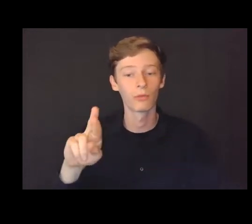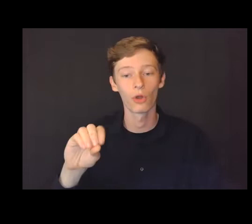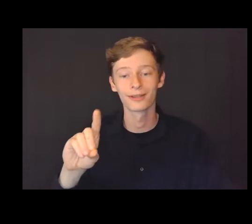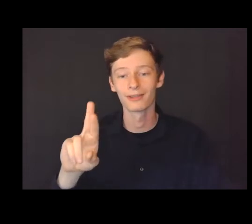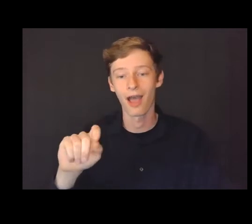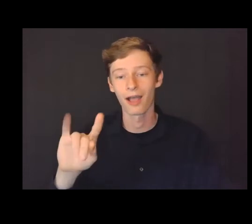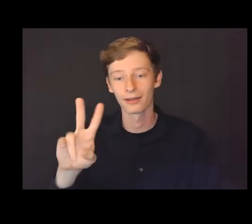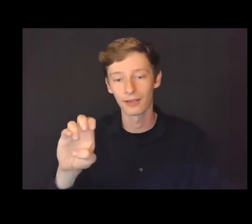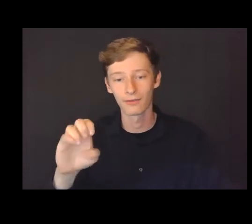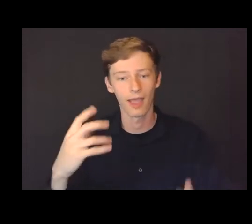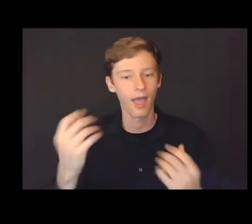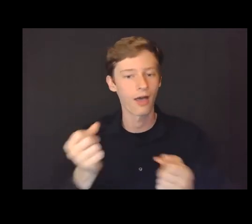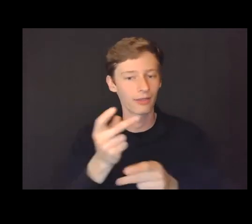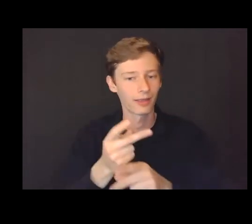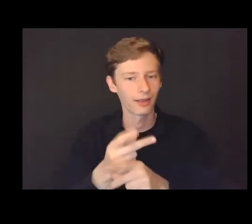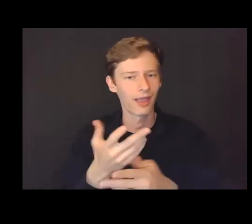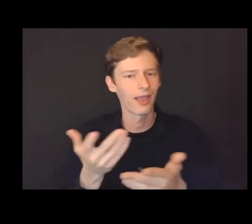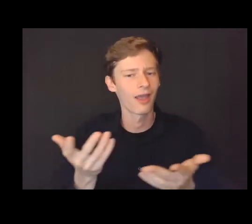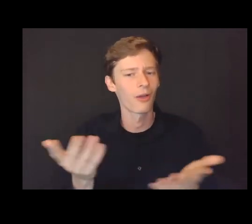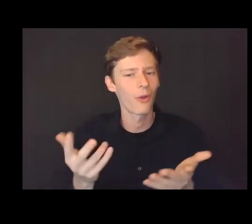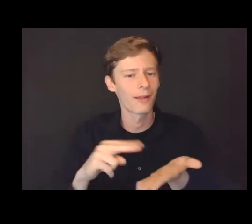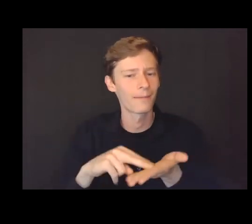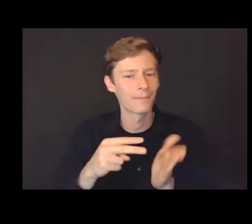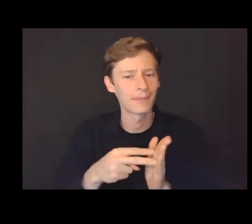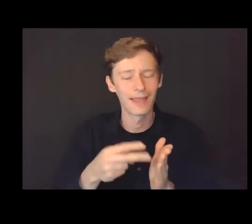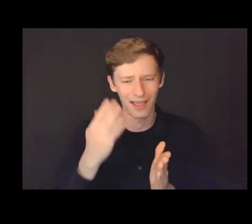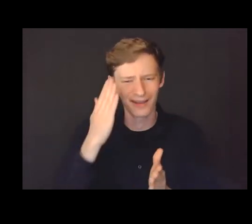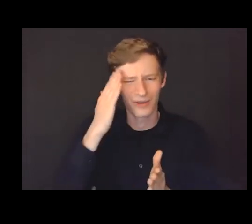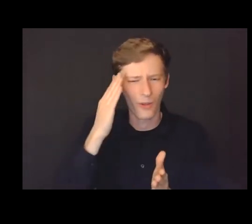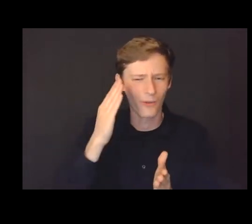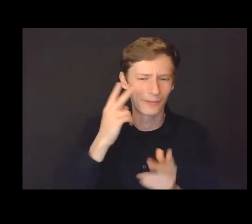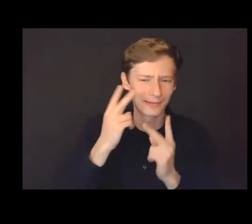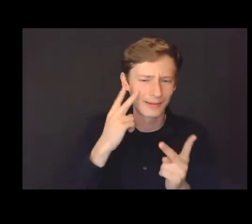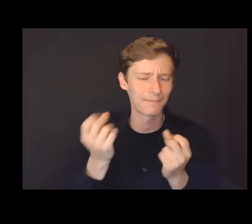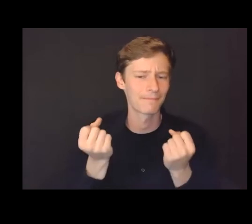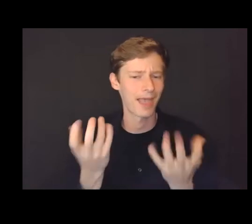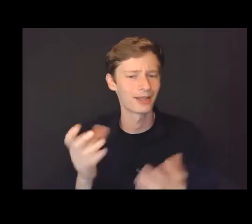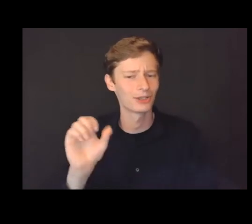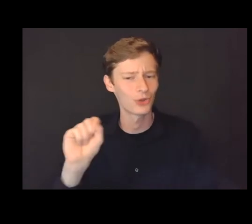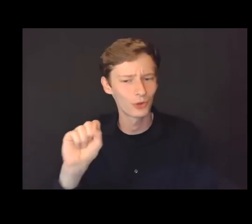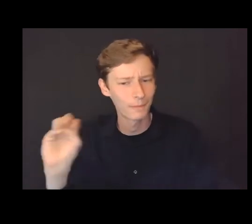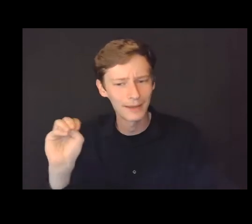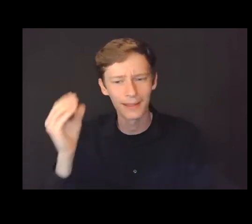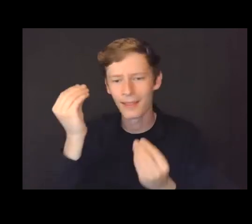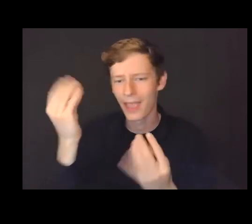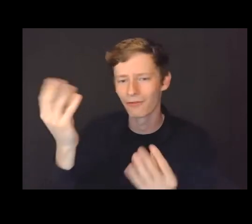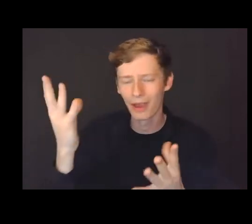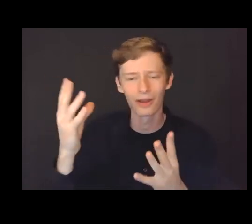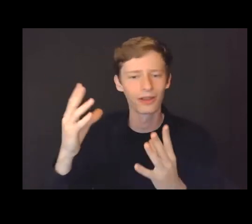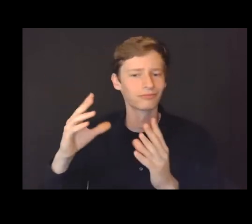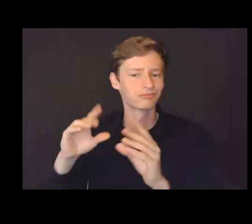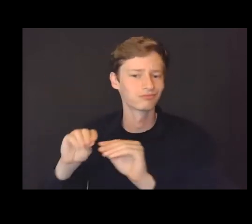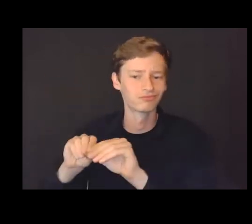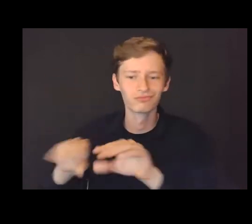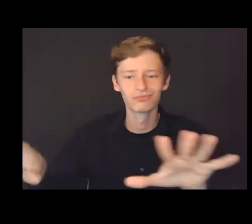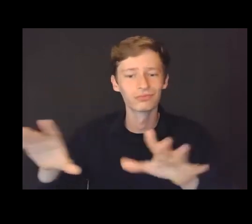what are abortion funds? I know we've seen a lot of social media and information going out about supporting your